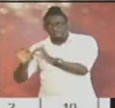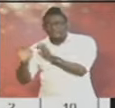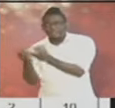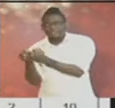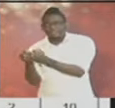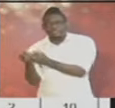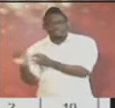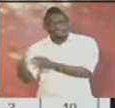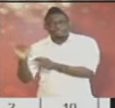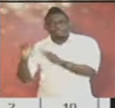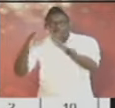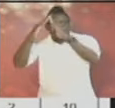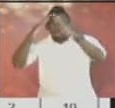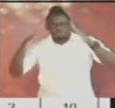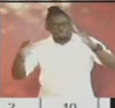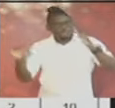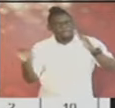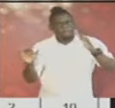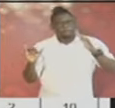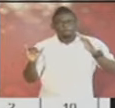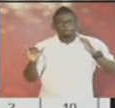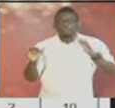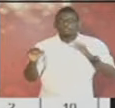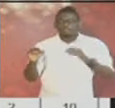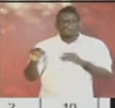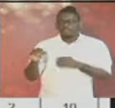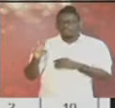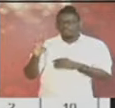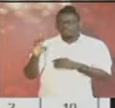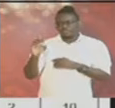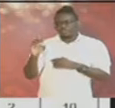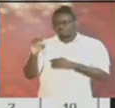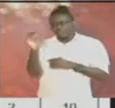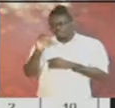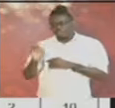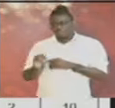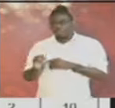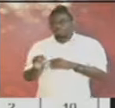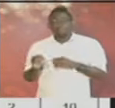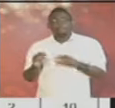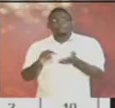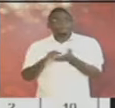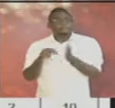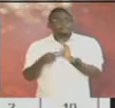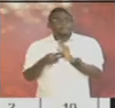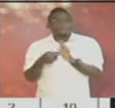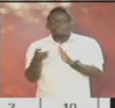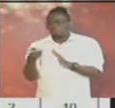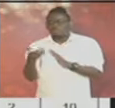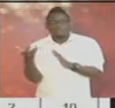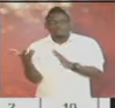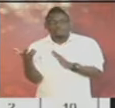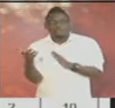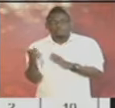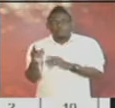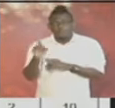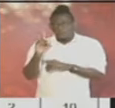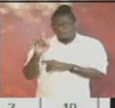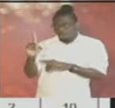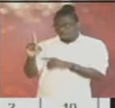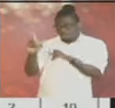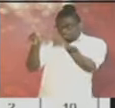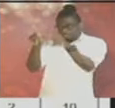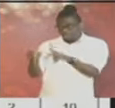about 77%. So this is still significantly high. Of course, we don't want this to get to a point where it